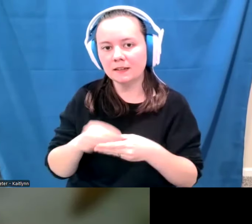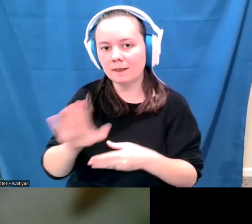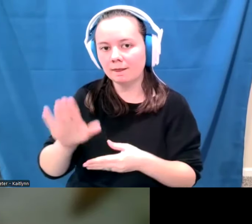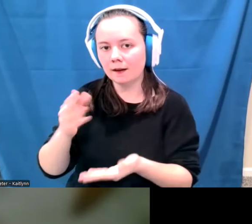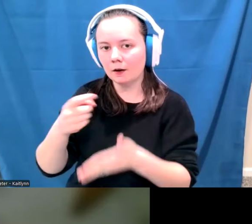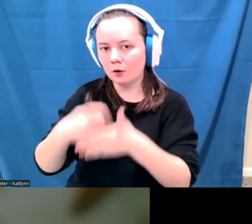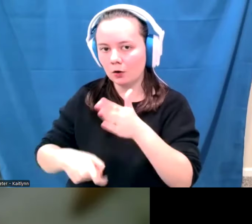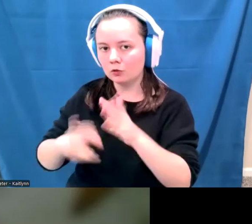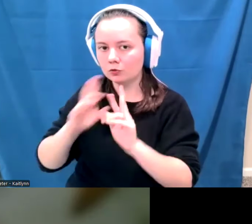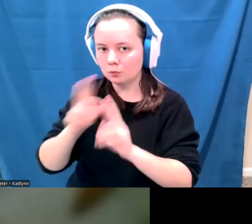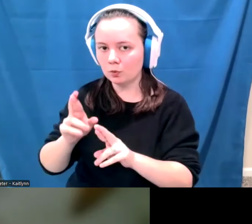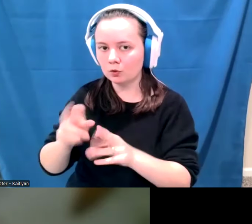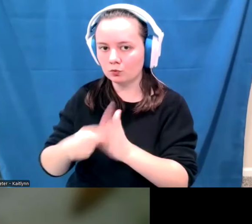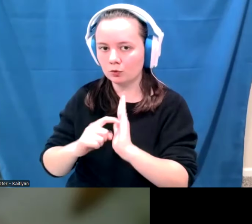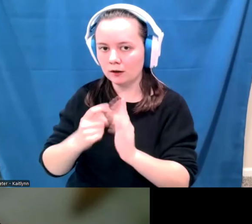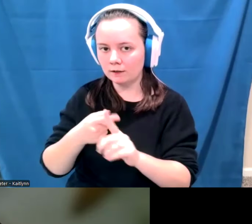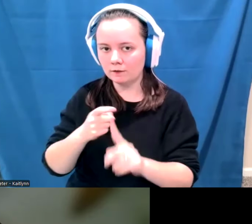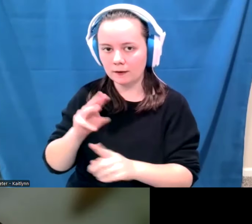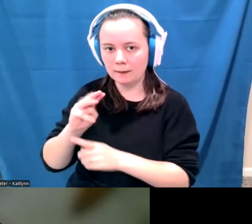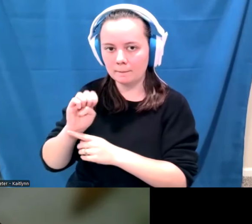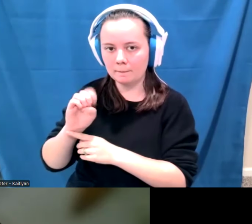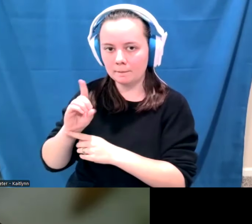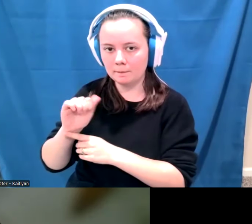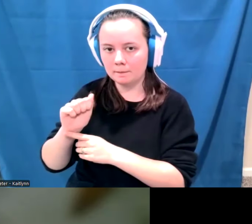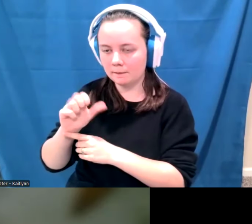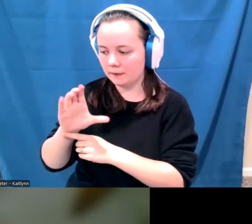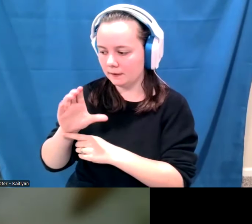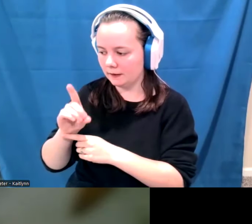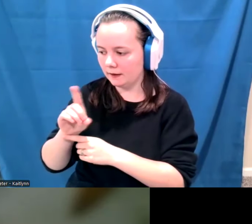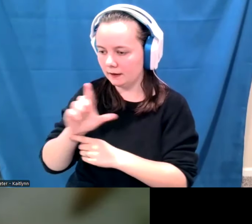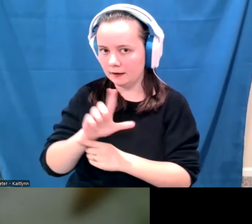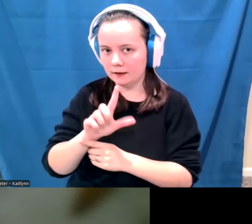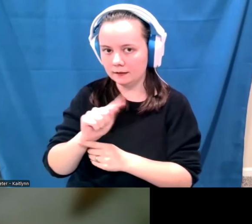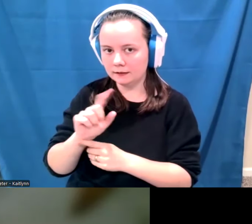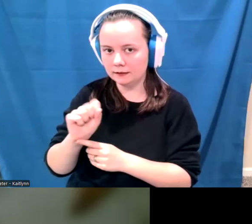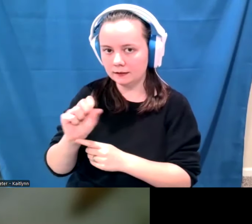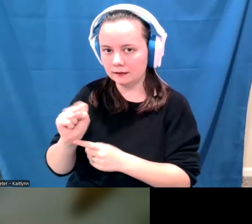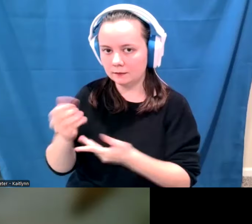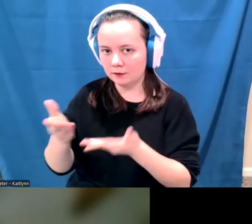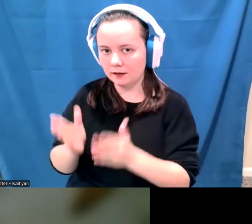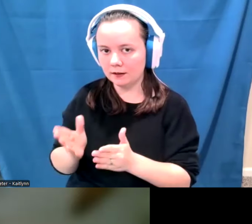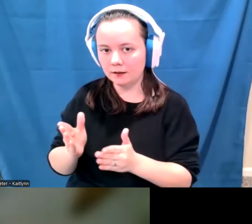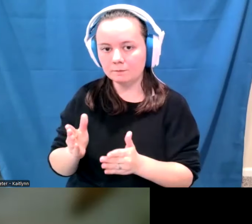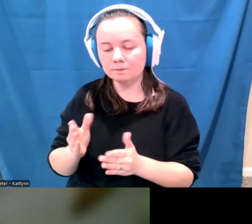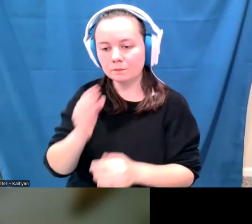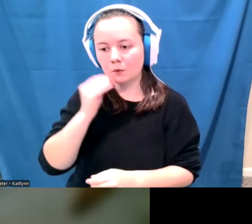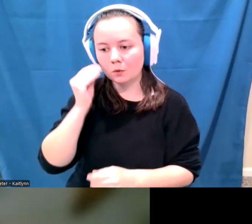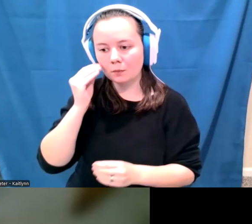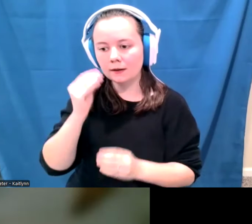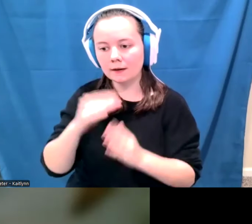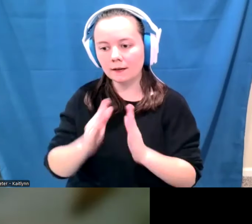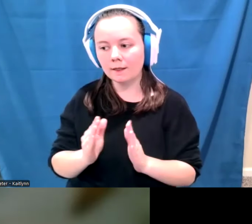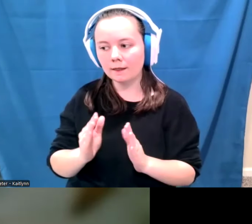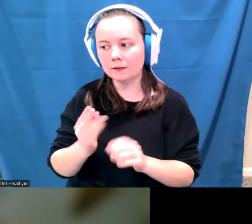that are required from Medicaid LTSS providers. And the Texas Health and Human Services Commission uses that